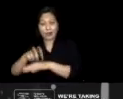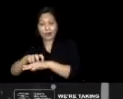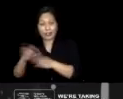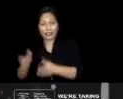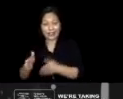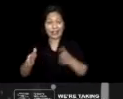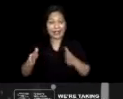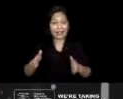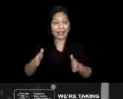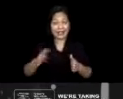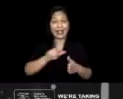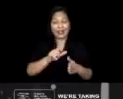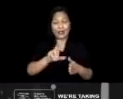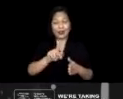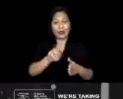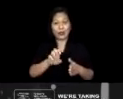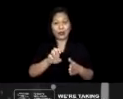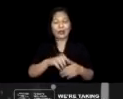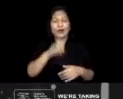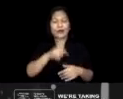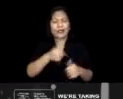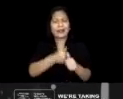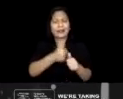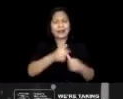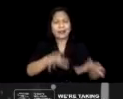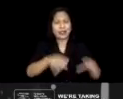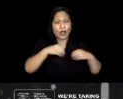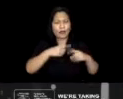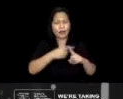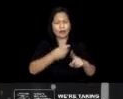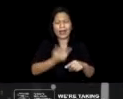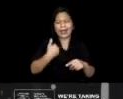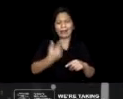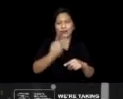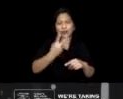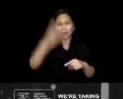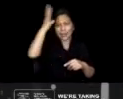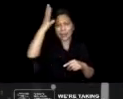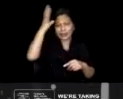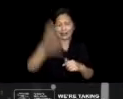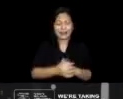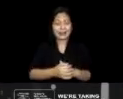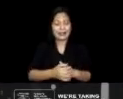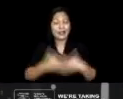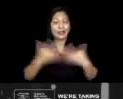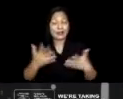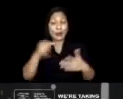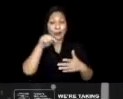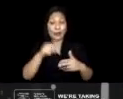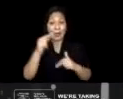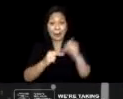is Luke, who has been adopted by his 2 dads. And so the building